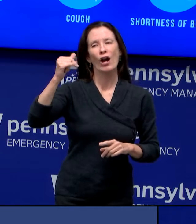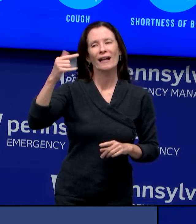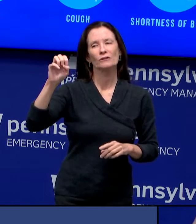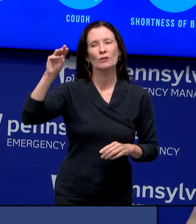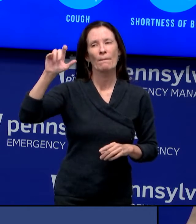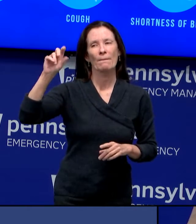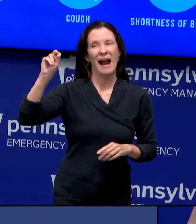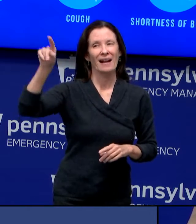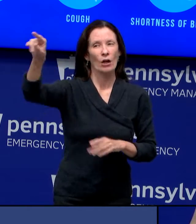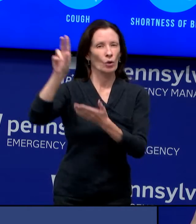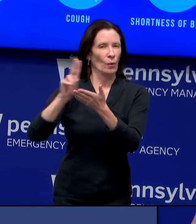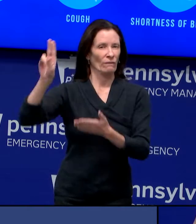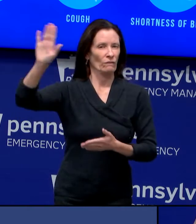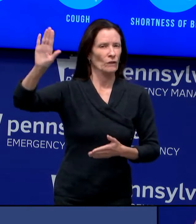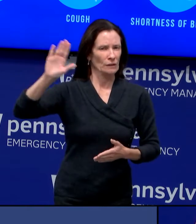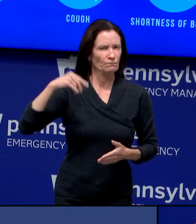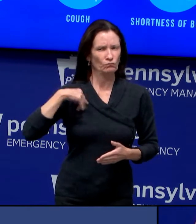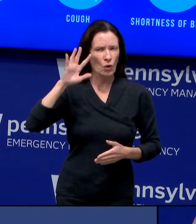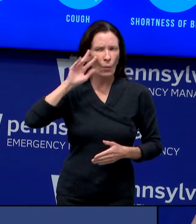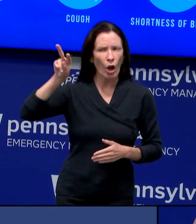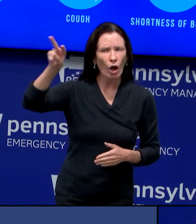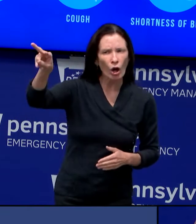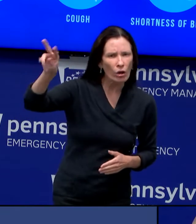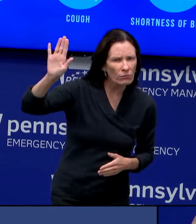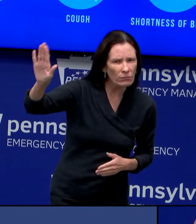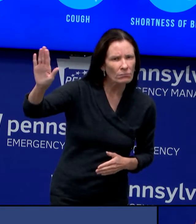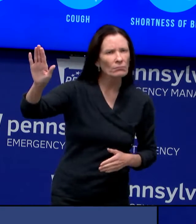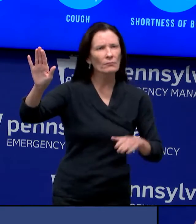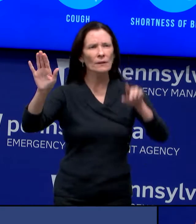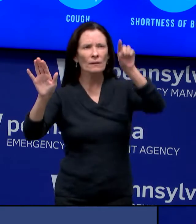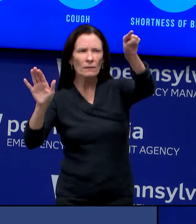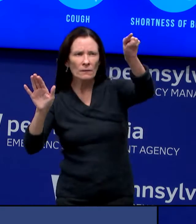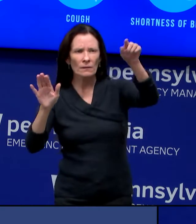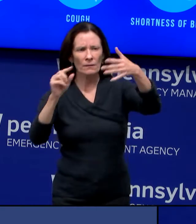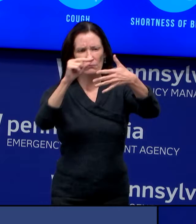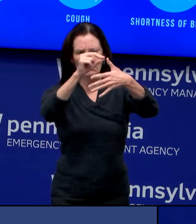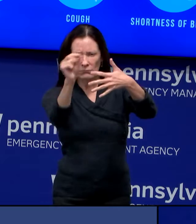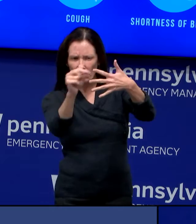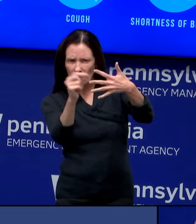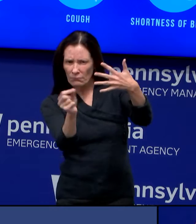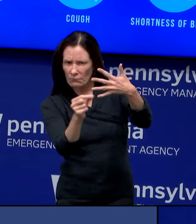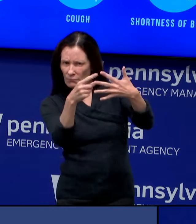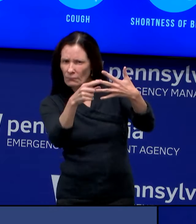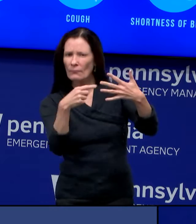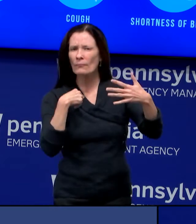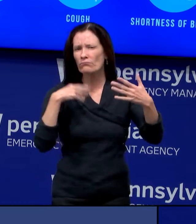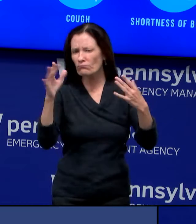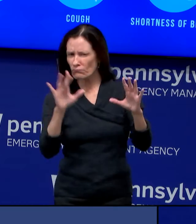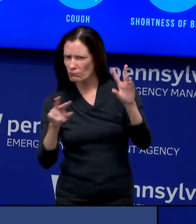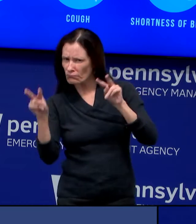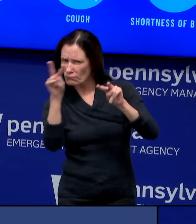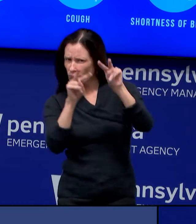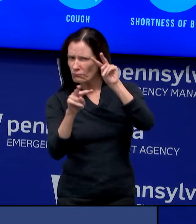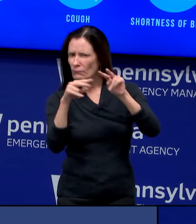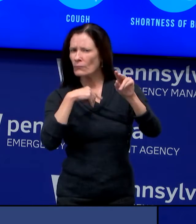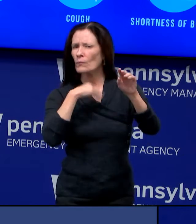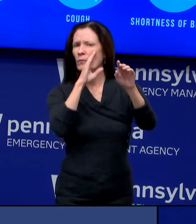So that was a lot about statistics and epidemiology. So we hope we got this right for you.